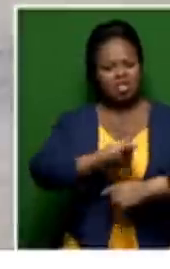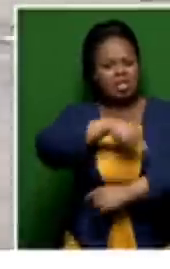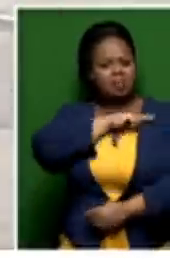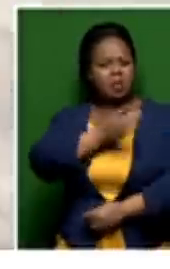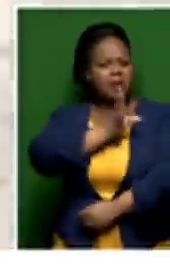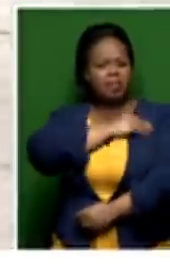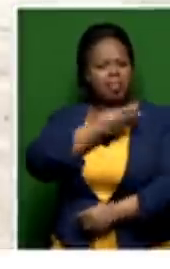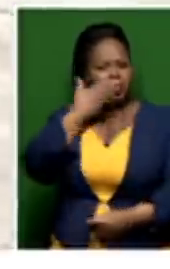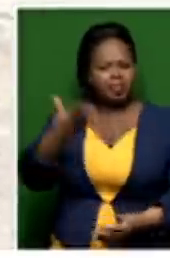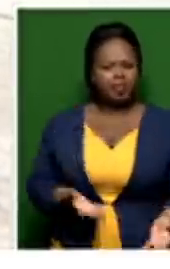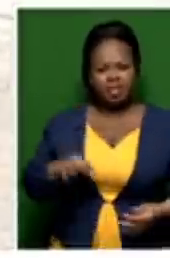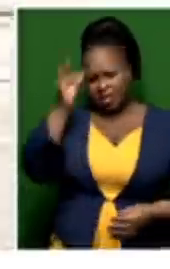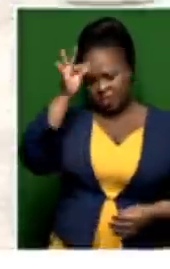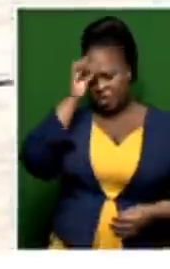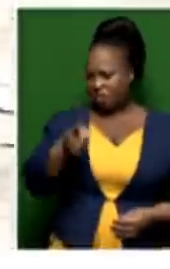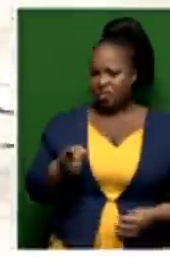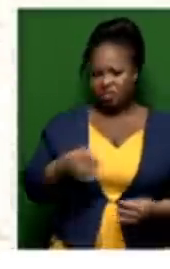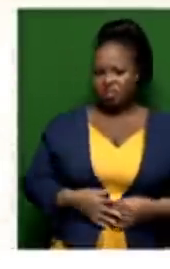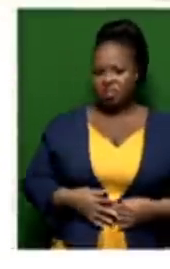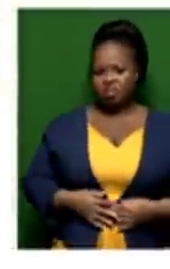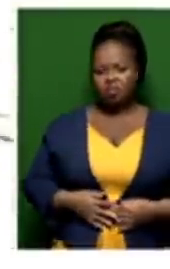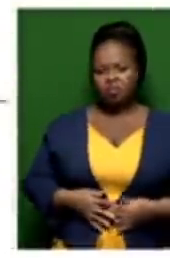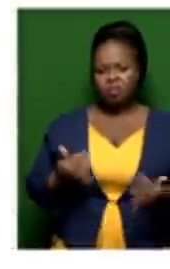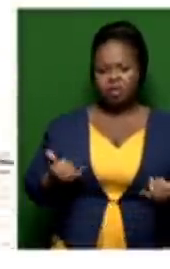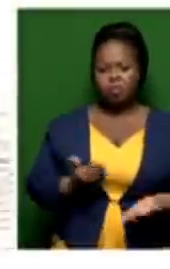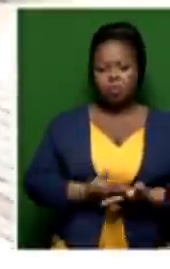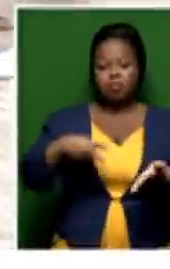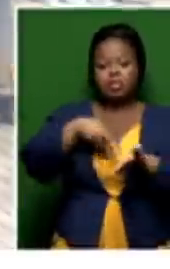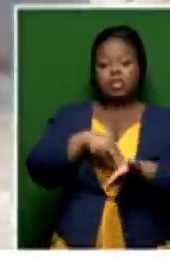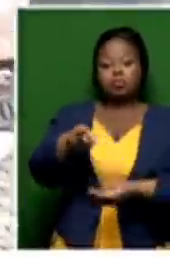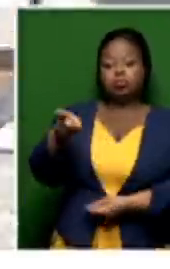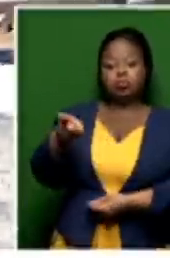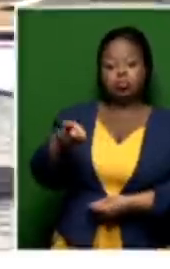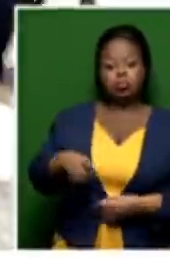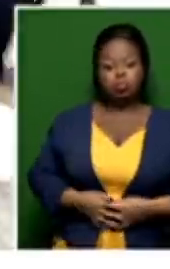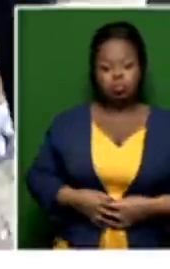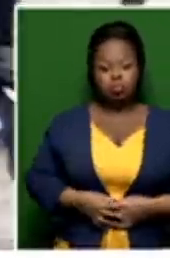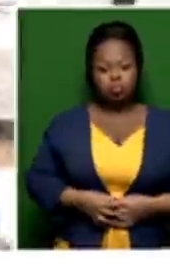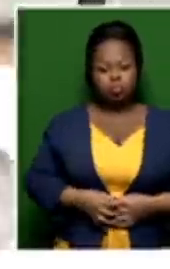that police themselves have. So residents standing there,